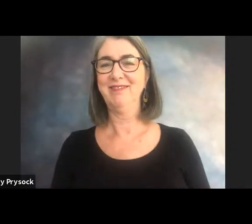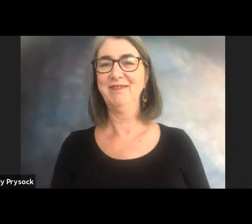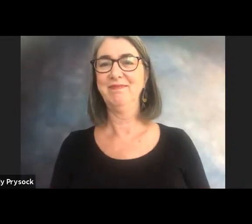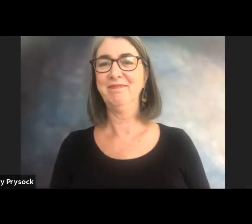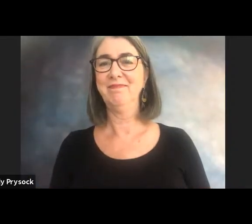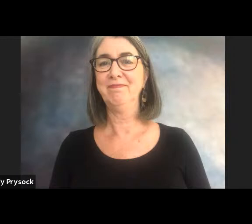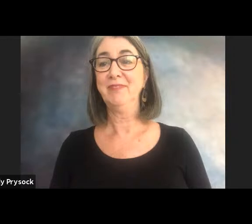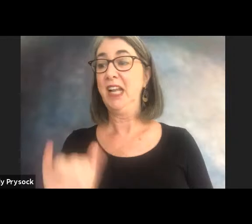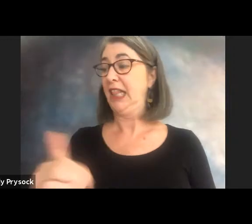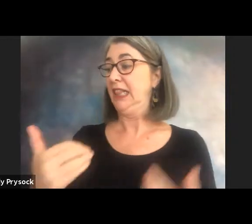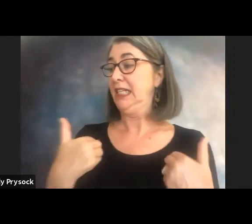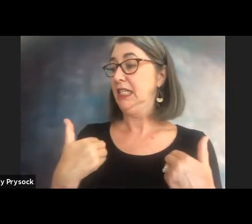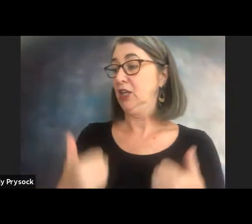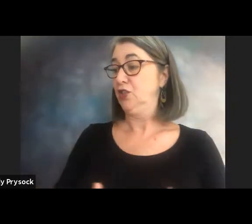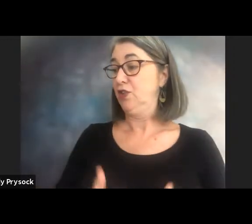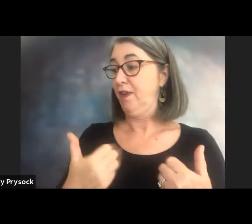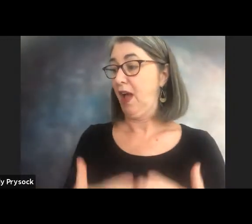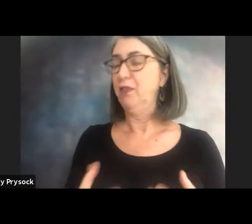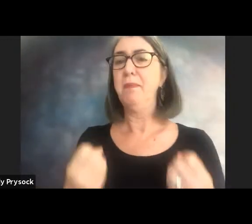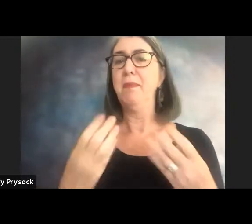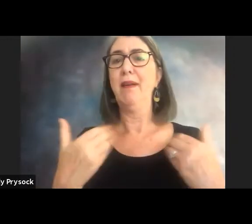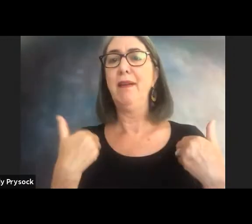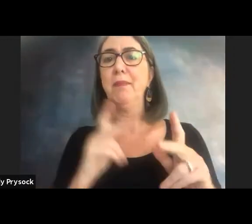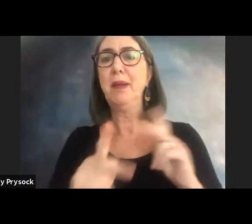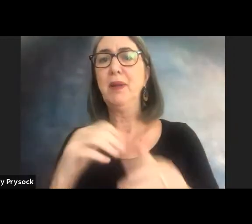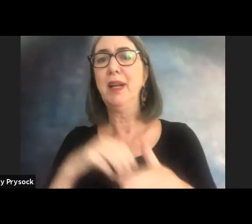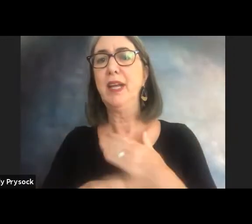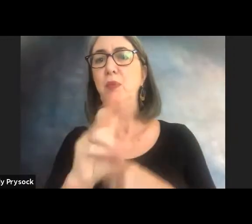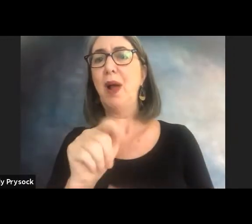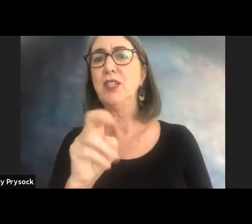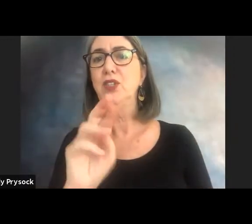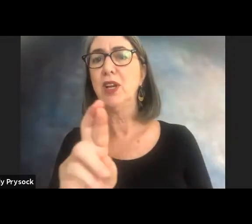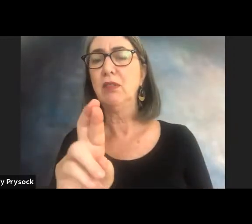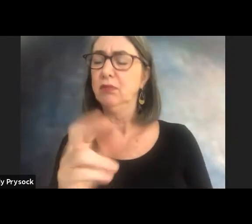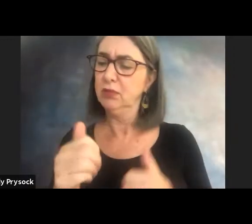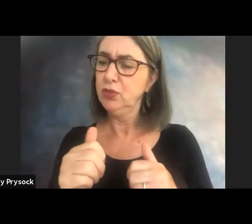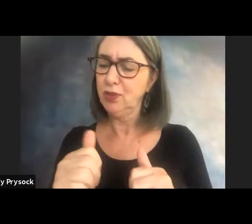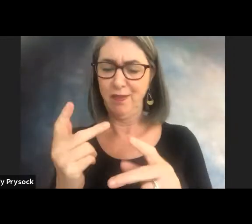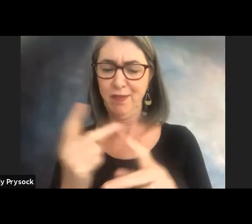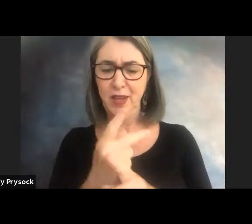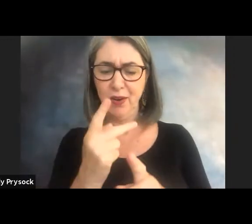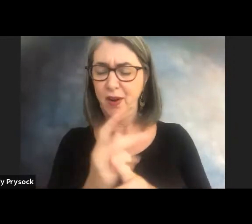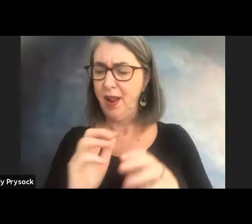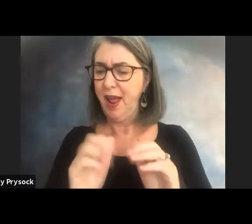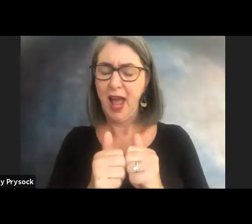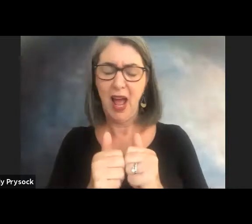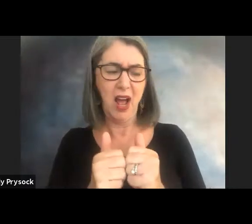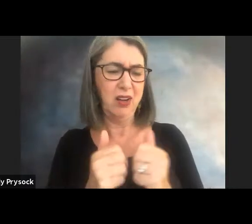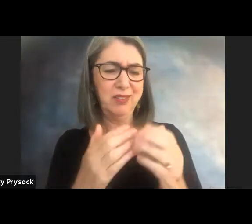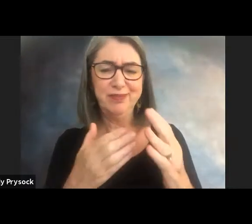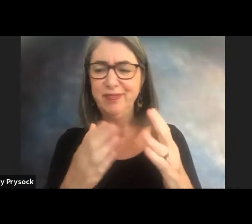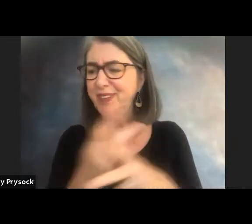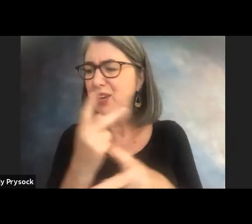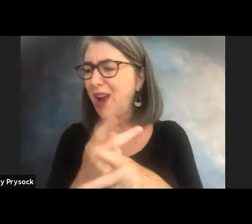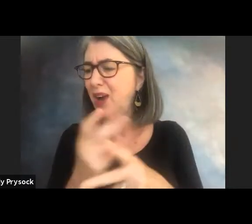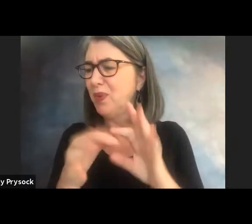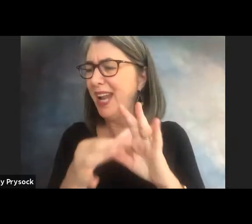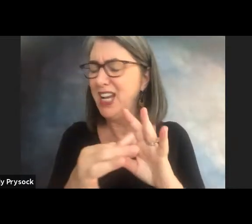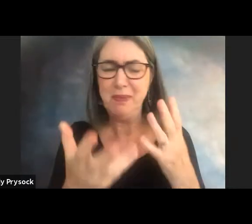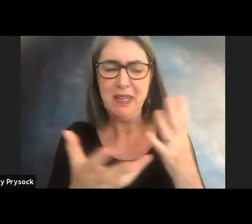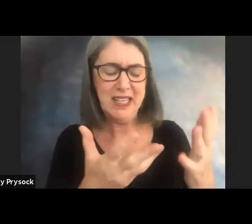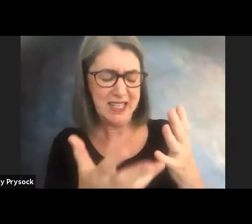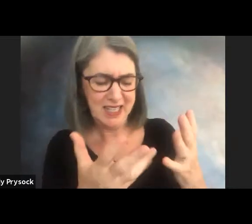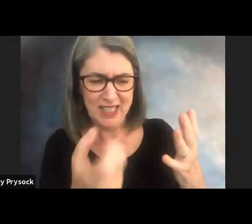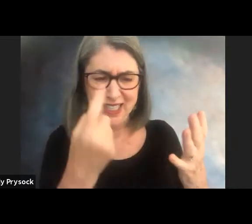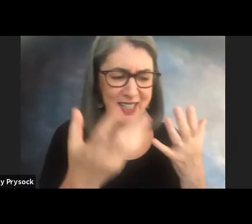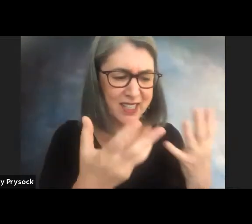Like this young survivor, many young people in Westchester are trying to figure out how to navigate relationships, how to make sense